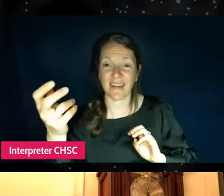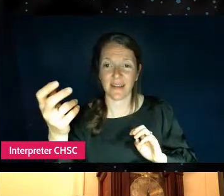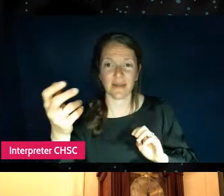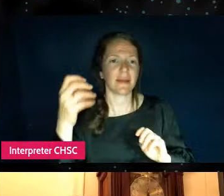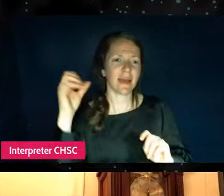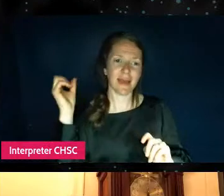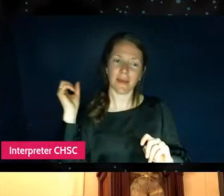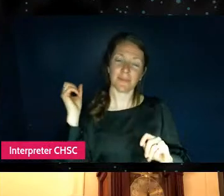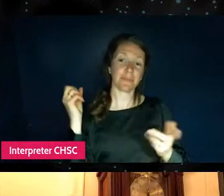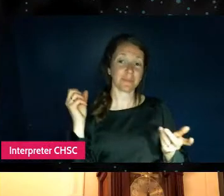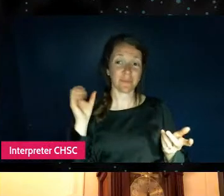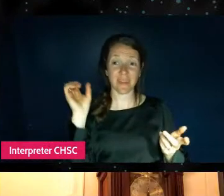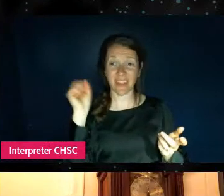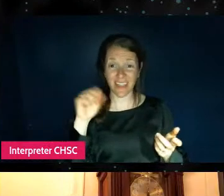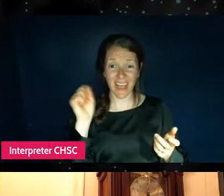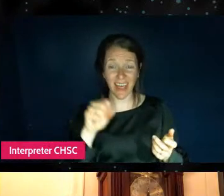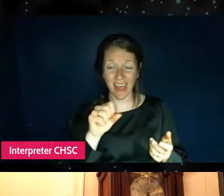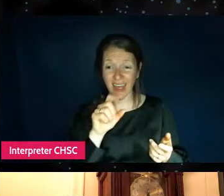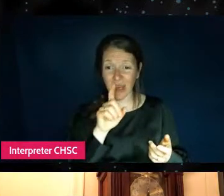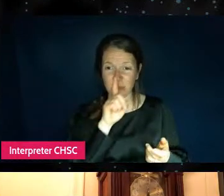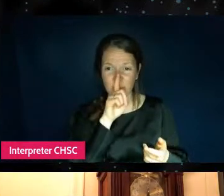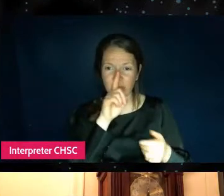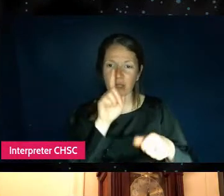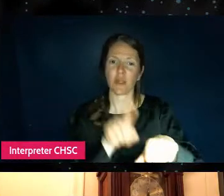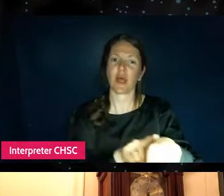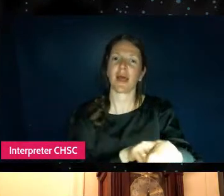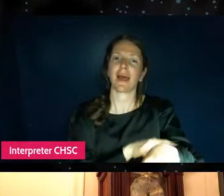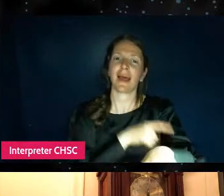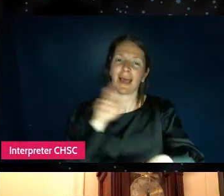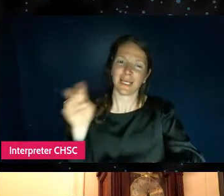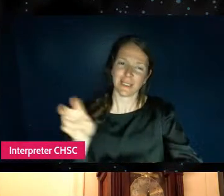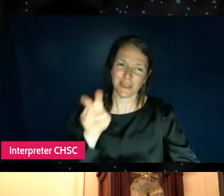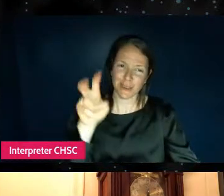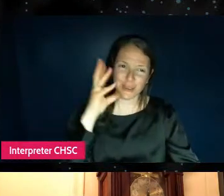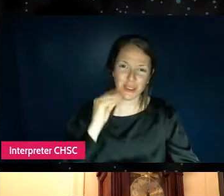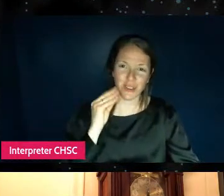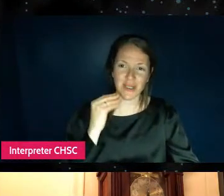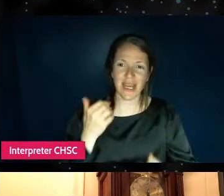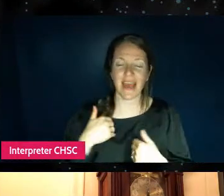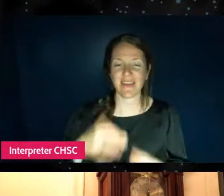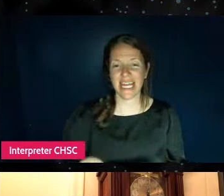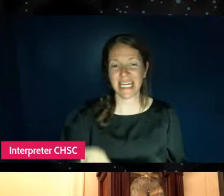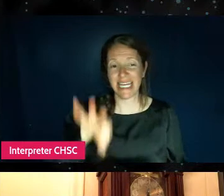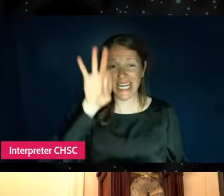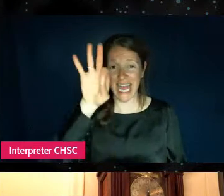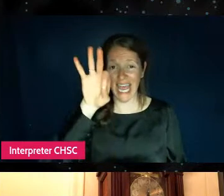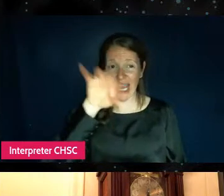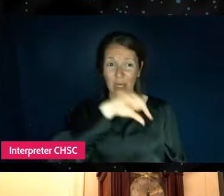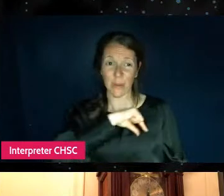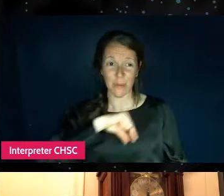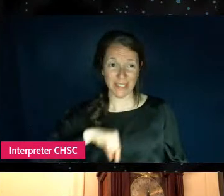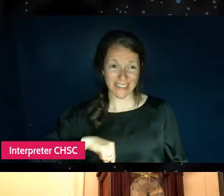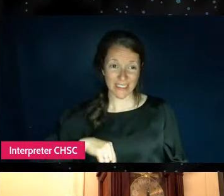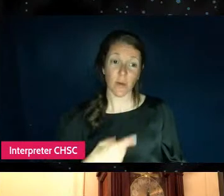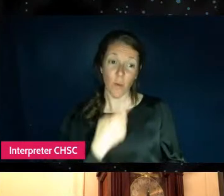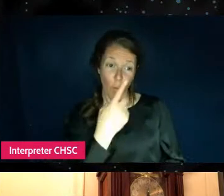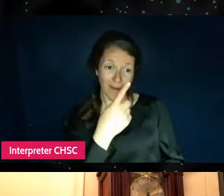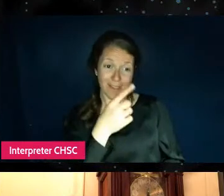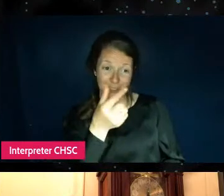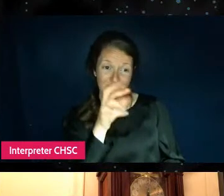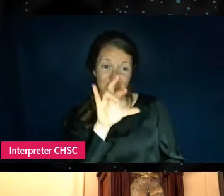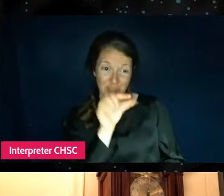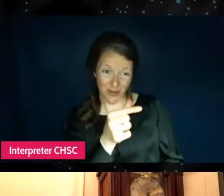Yeah, I mean, it was a quite a long journey. I mean, we have 9 queens, one of which is George, featured in the